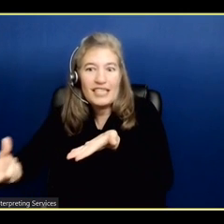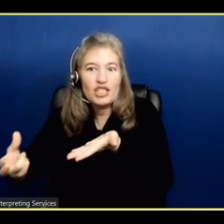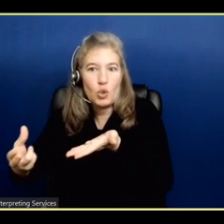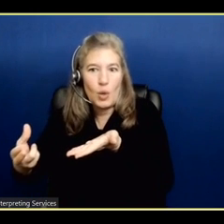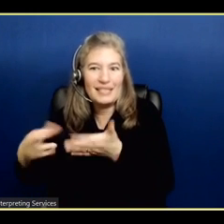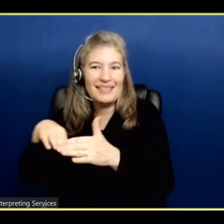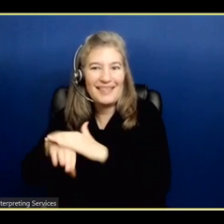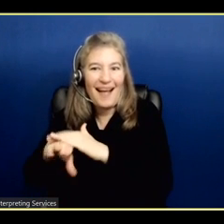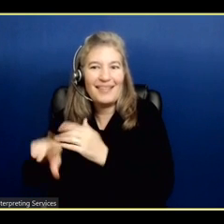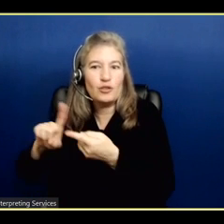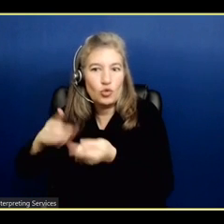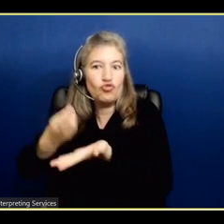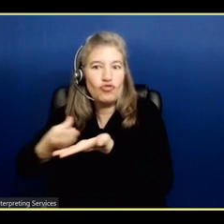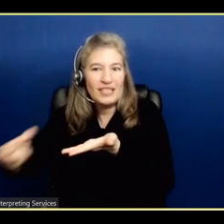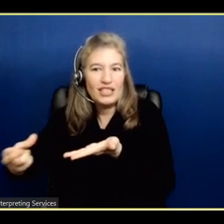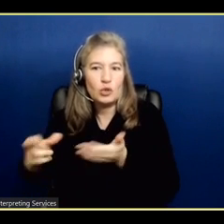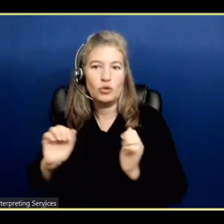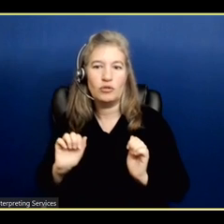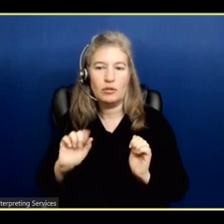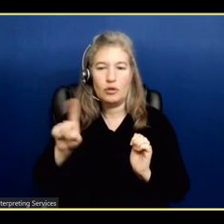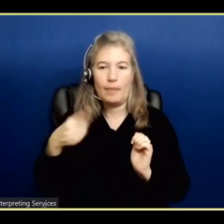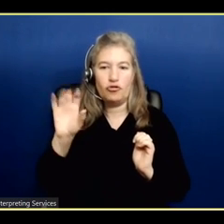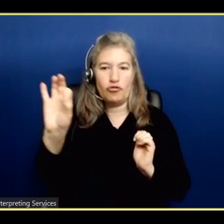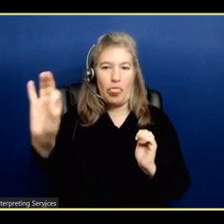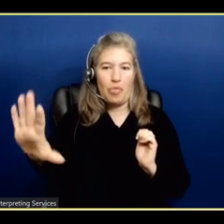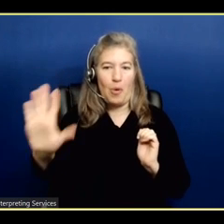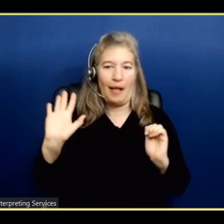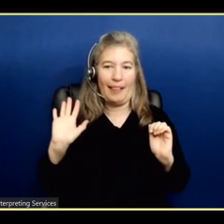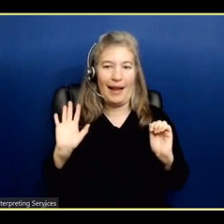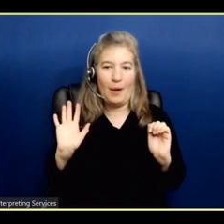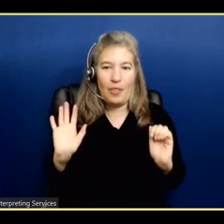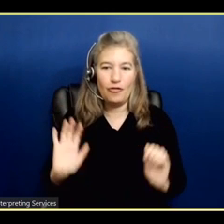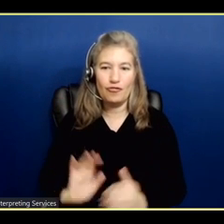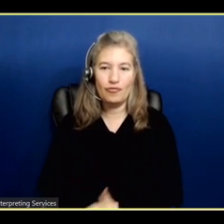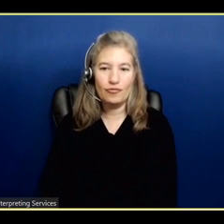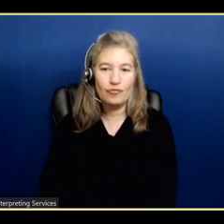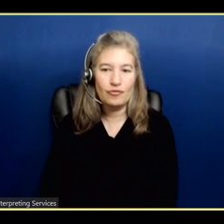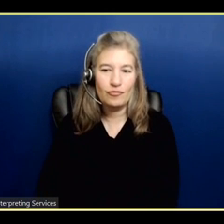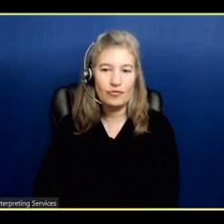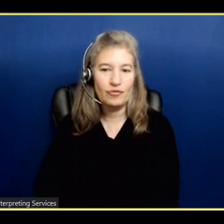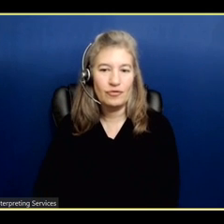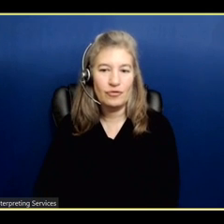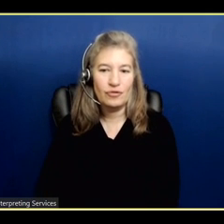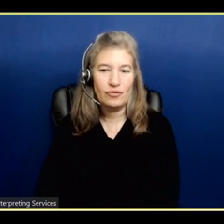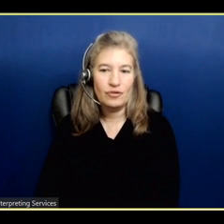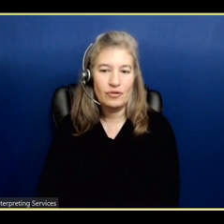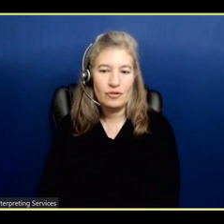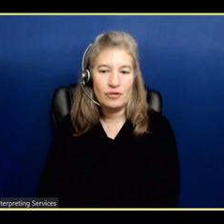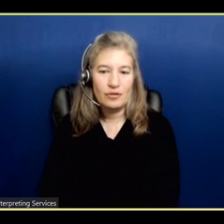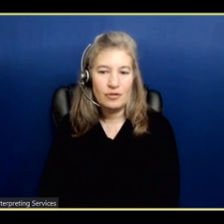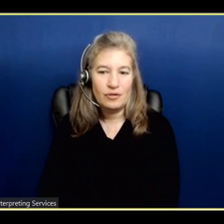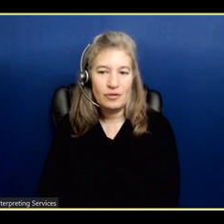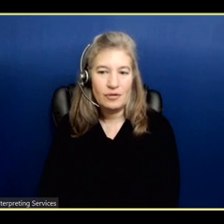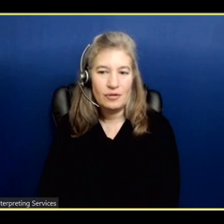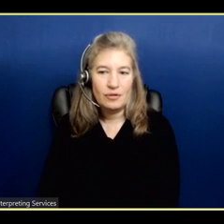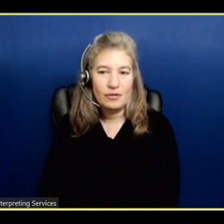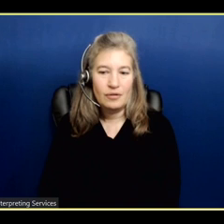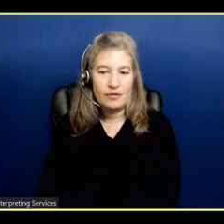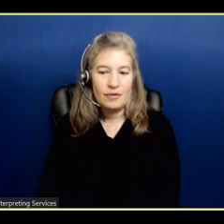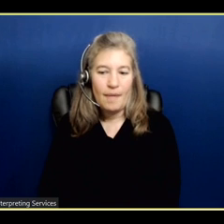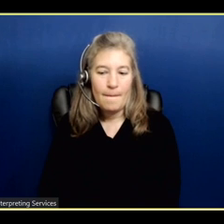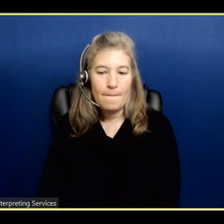have some funds, they're not necessarily sure how to deploy them well right now, given that there's so much coming at